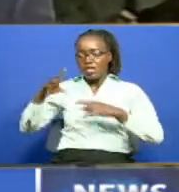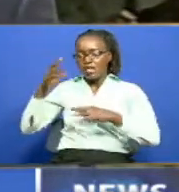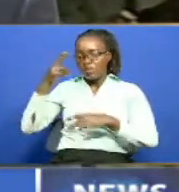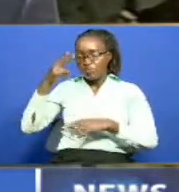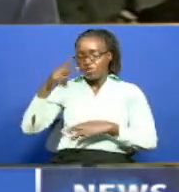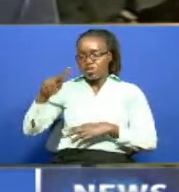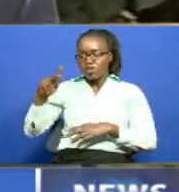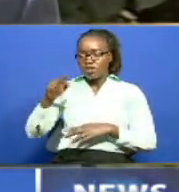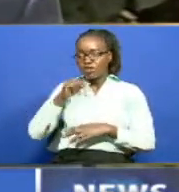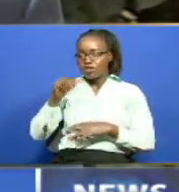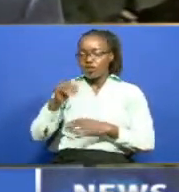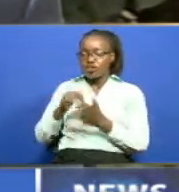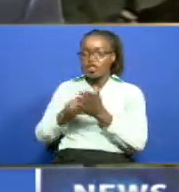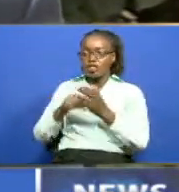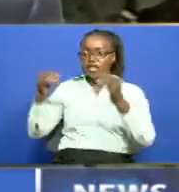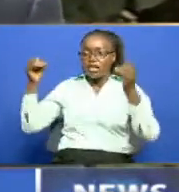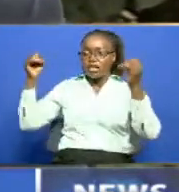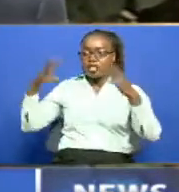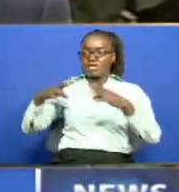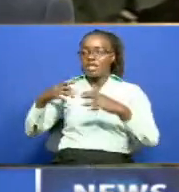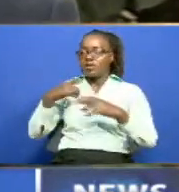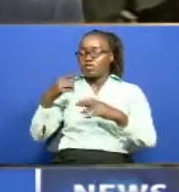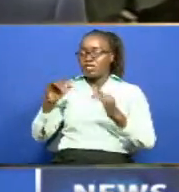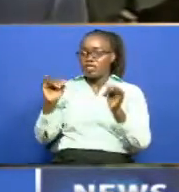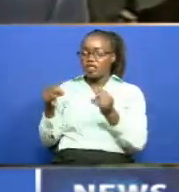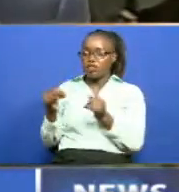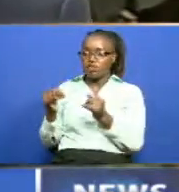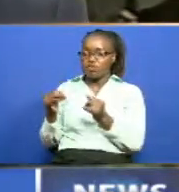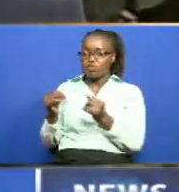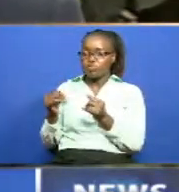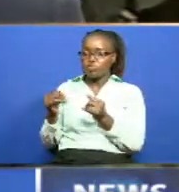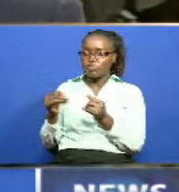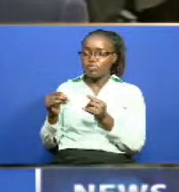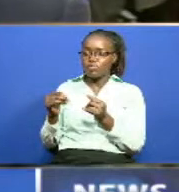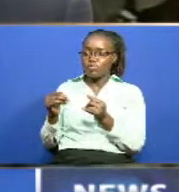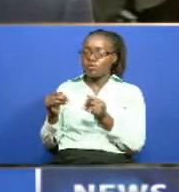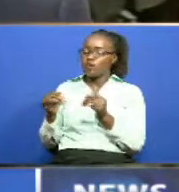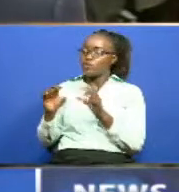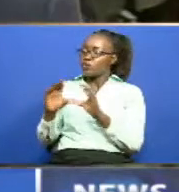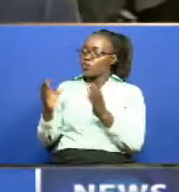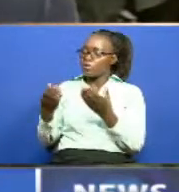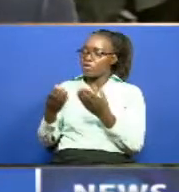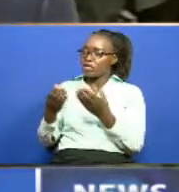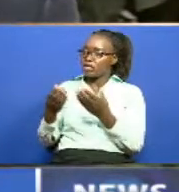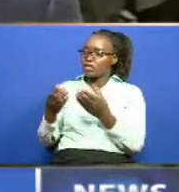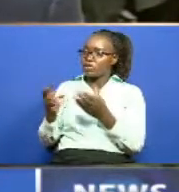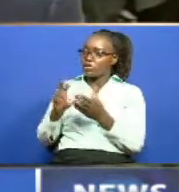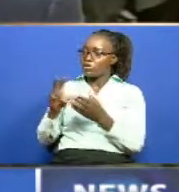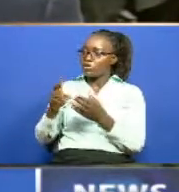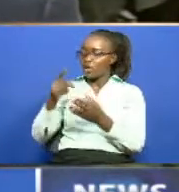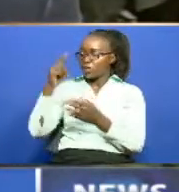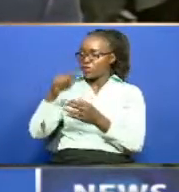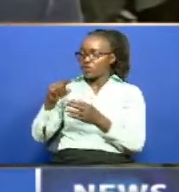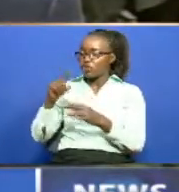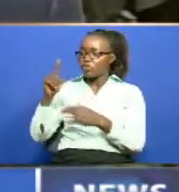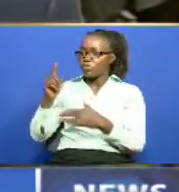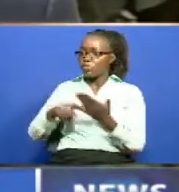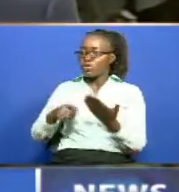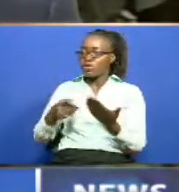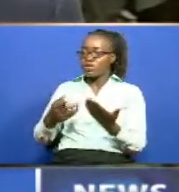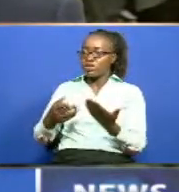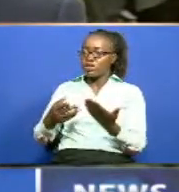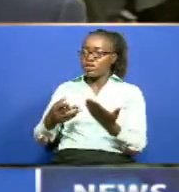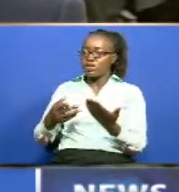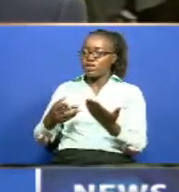it's not just clear policy. We're saying it's new policy. It's a new world. Can we relook at our policy on how we're going to